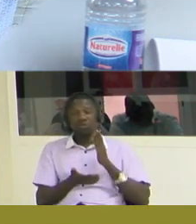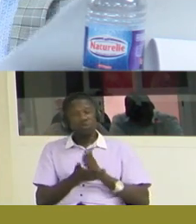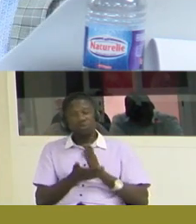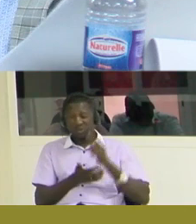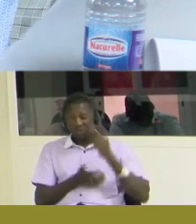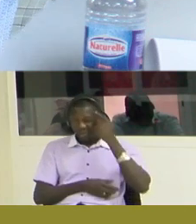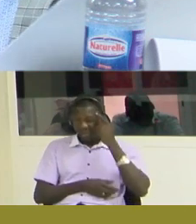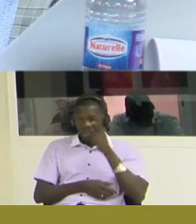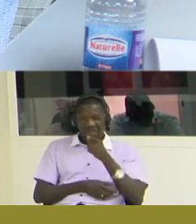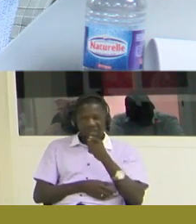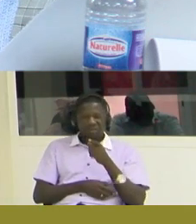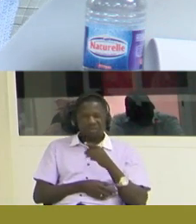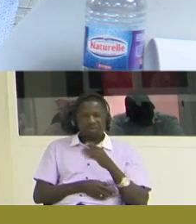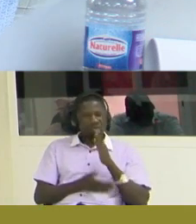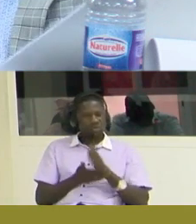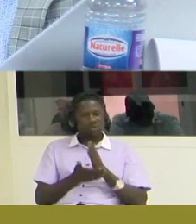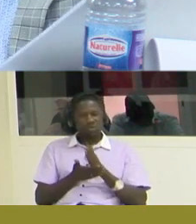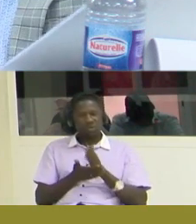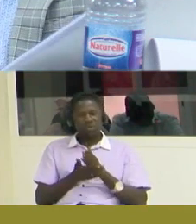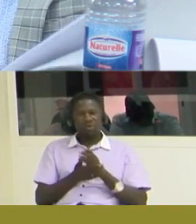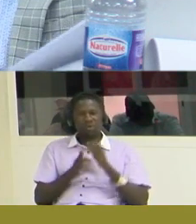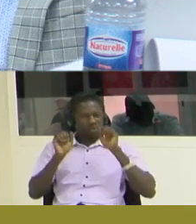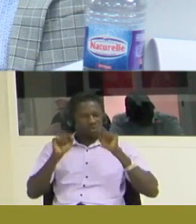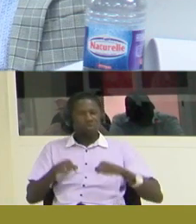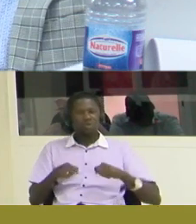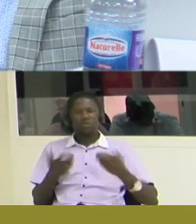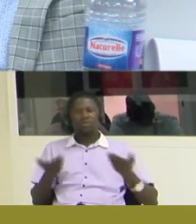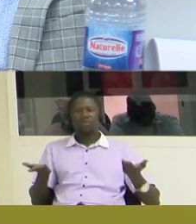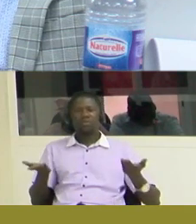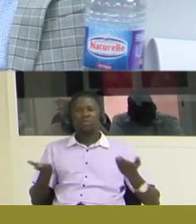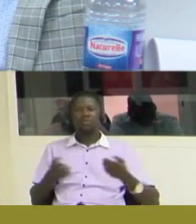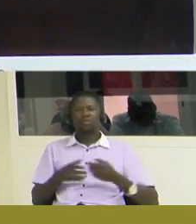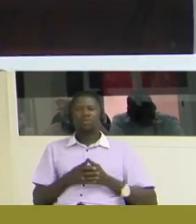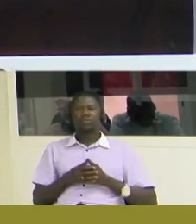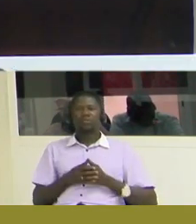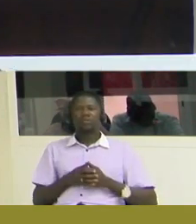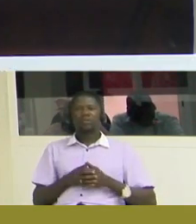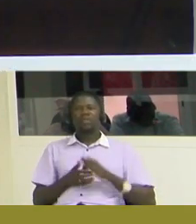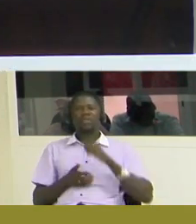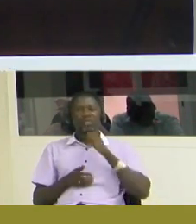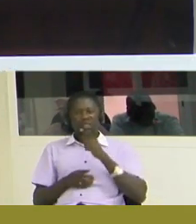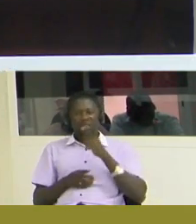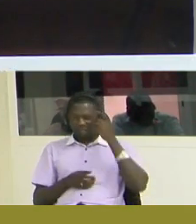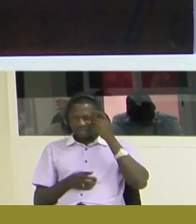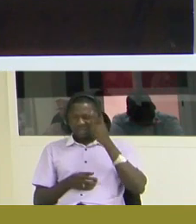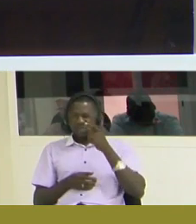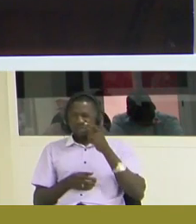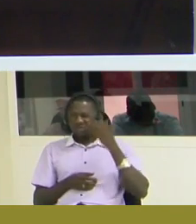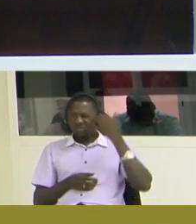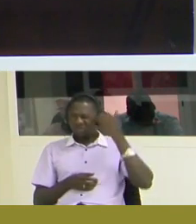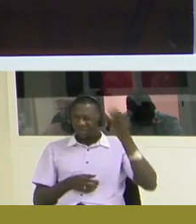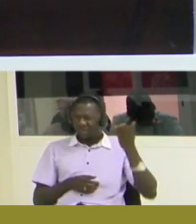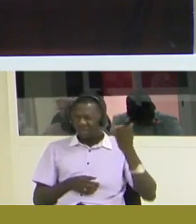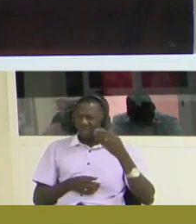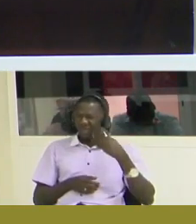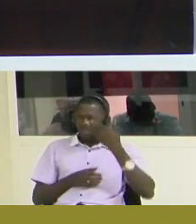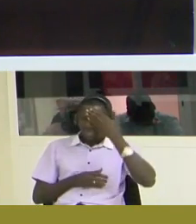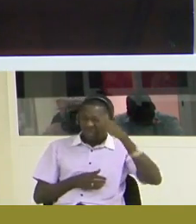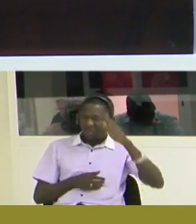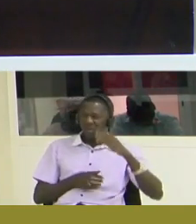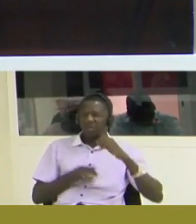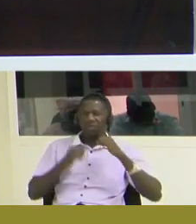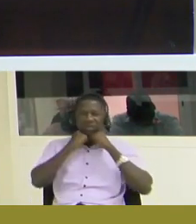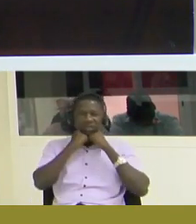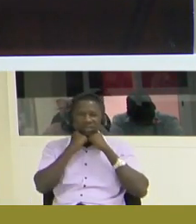was in fact a plausible possibility so I think you're forgetting the demeanor of sannyasa Bali he was not just